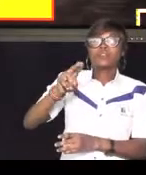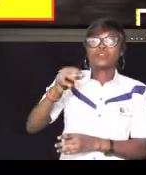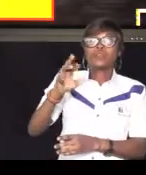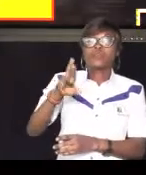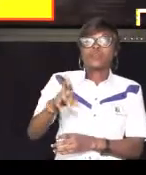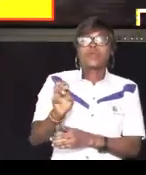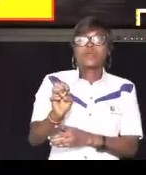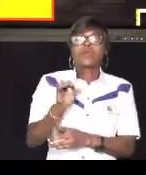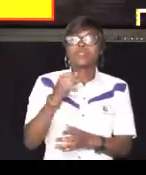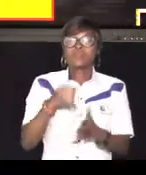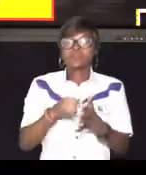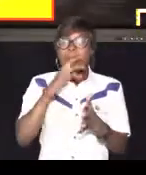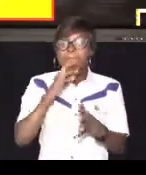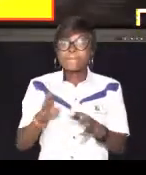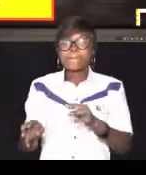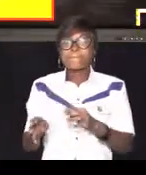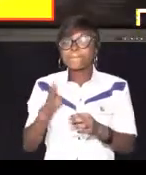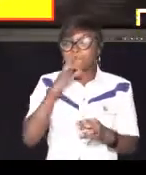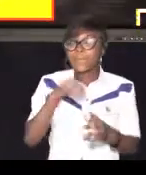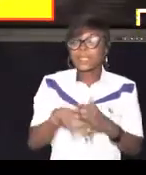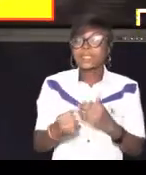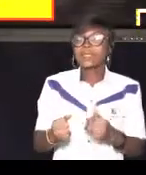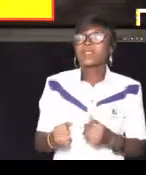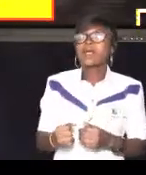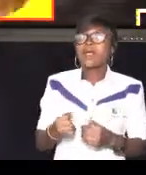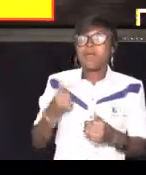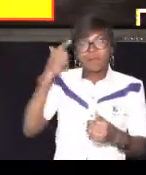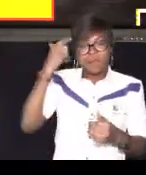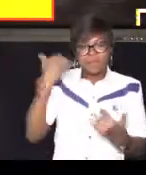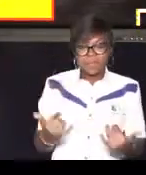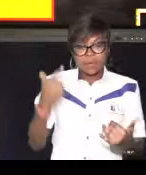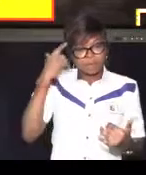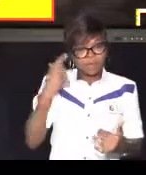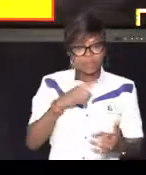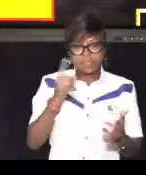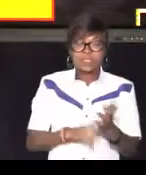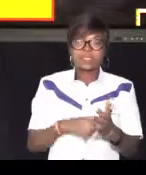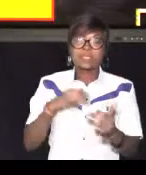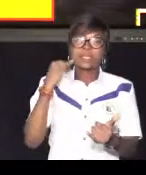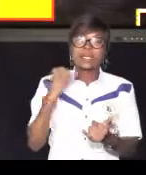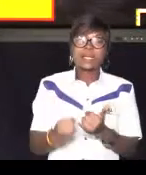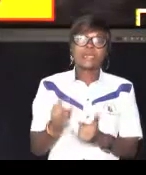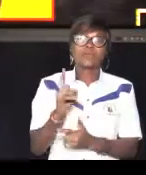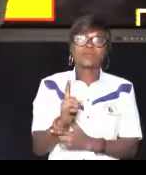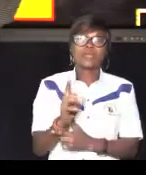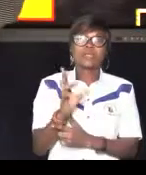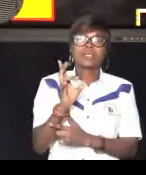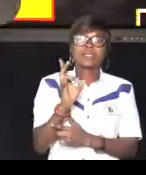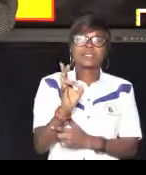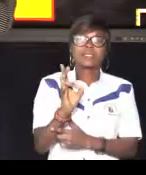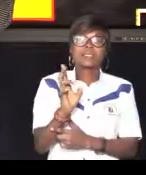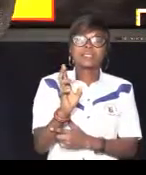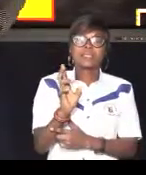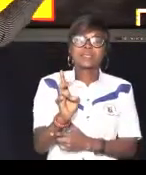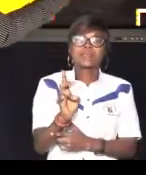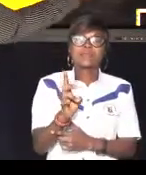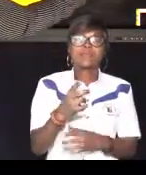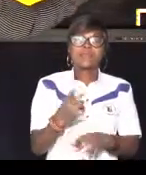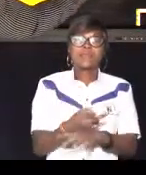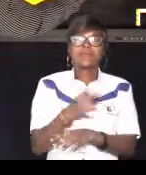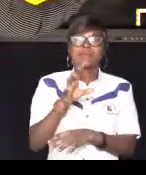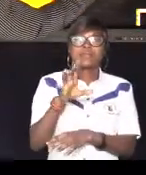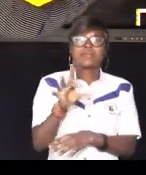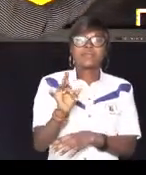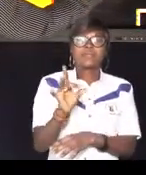this one is in feet, then it should be in feet square or square feet. Now for this last one, 7 times 18, length times